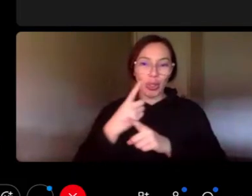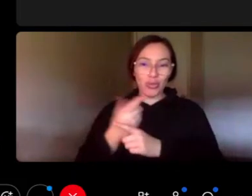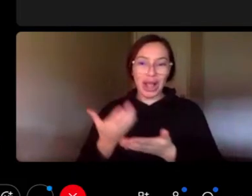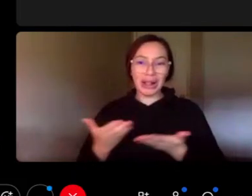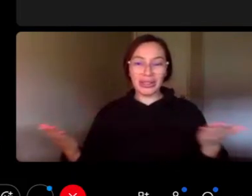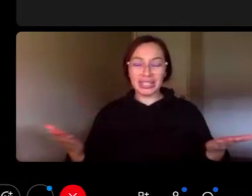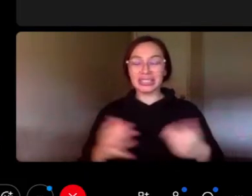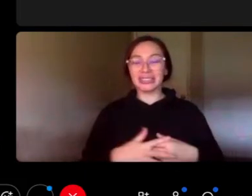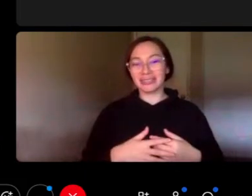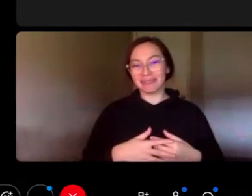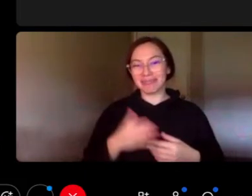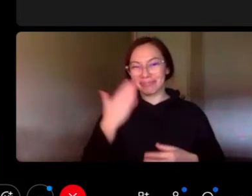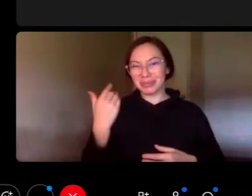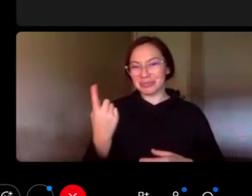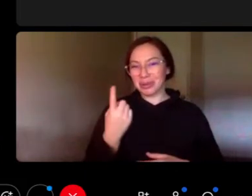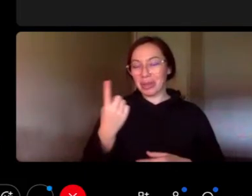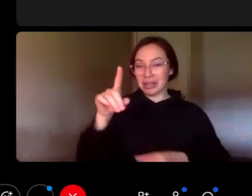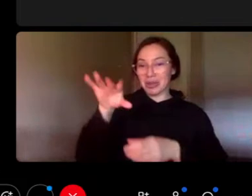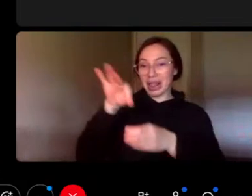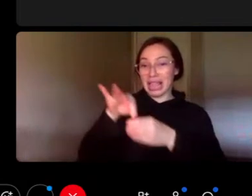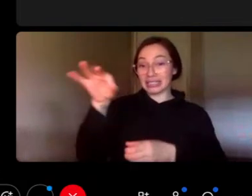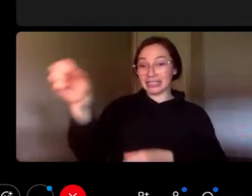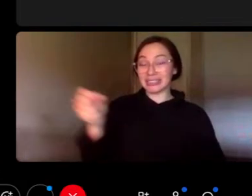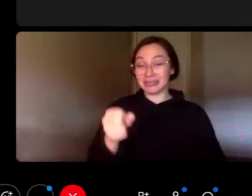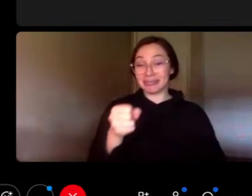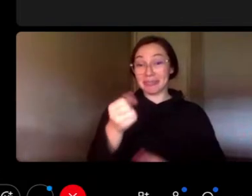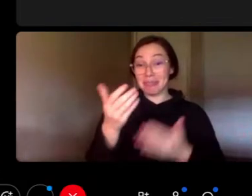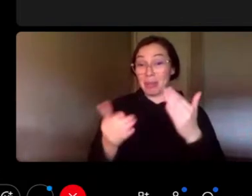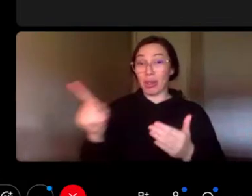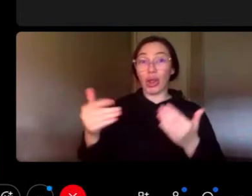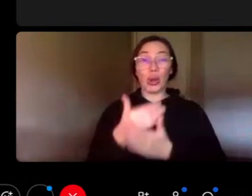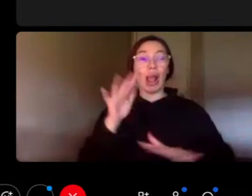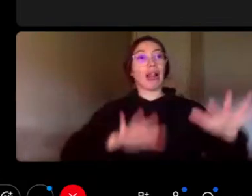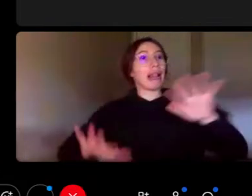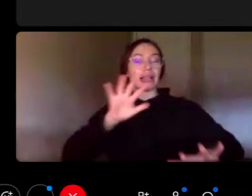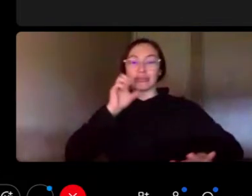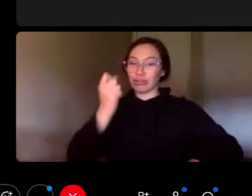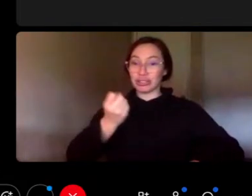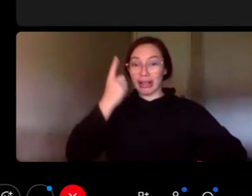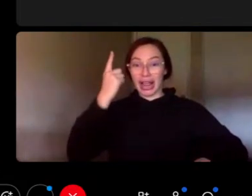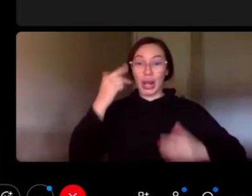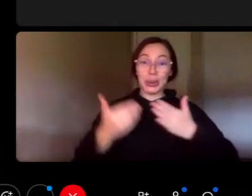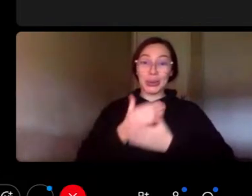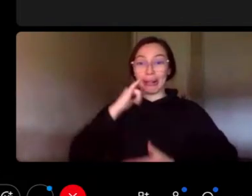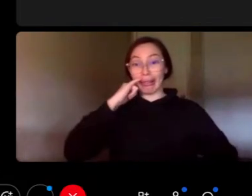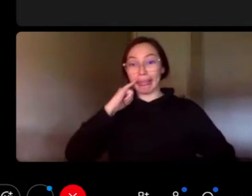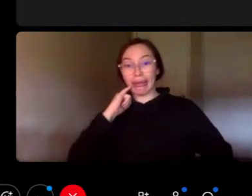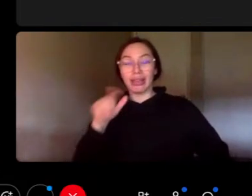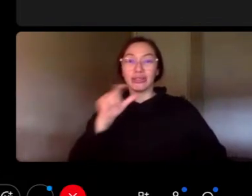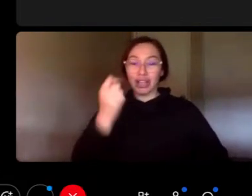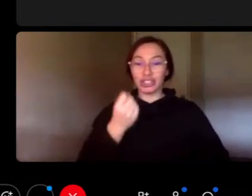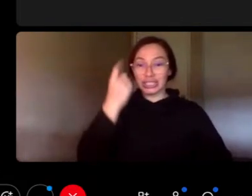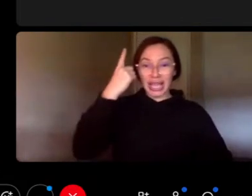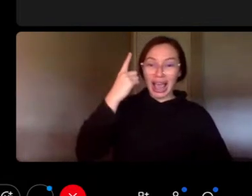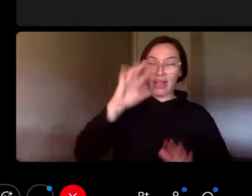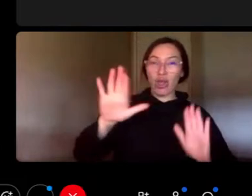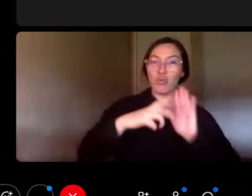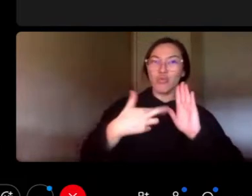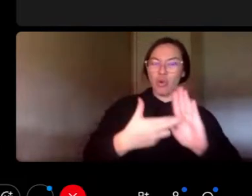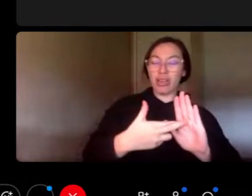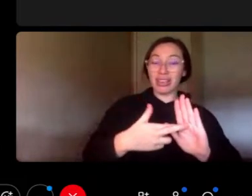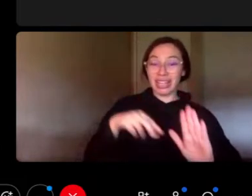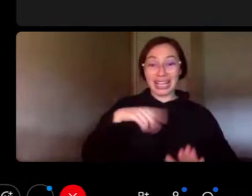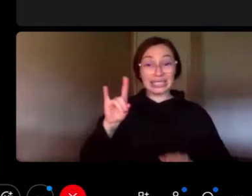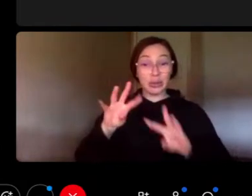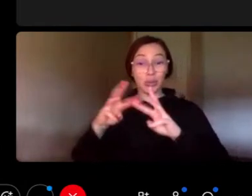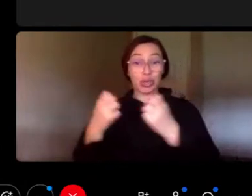because you'll probably get somebody elected at some point that either is so new they don't understand that, because they're brand new, they don't understand their role yet. I did a